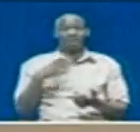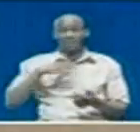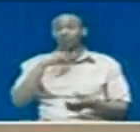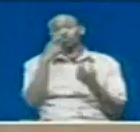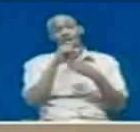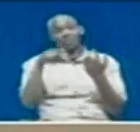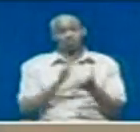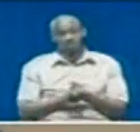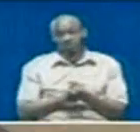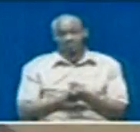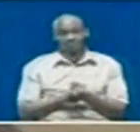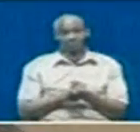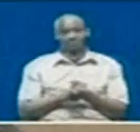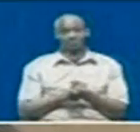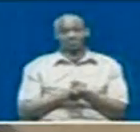about